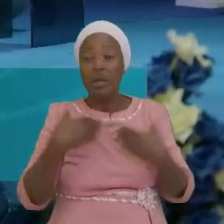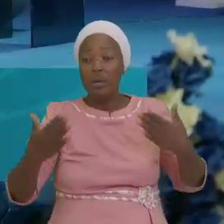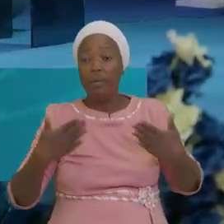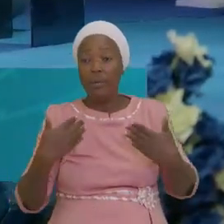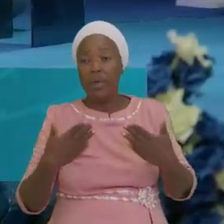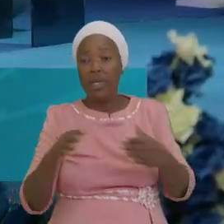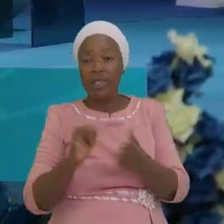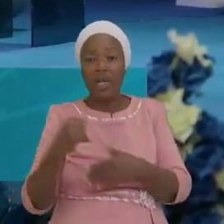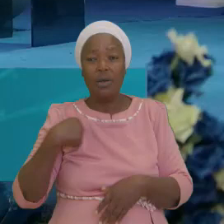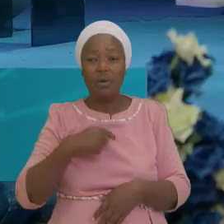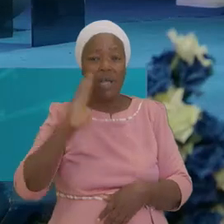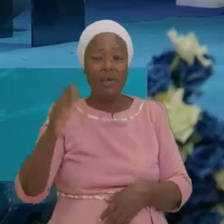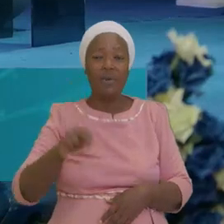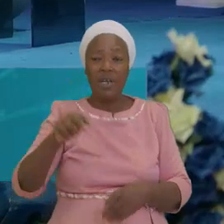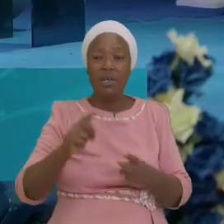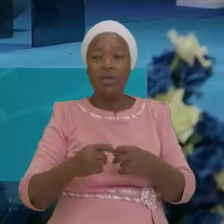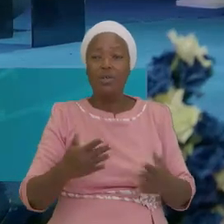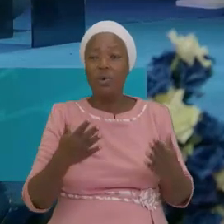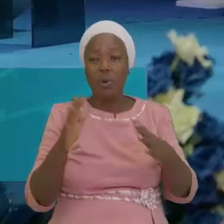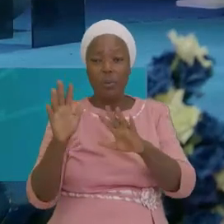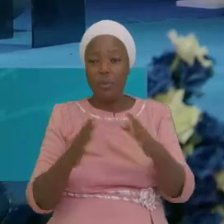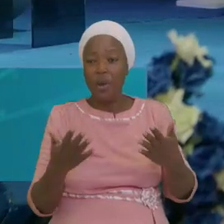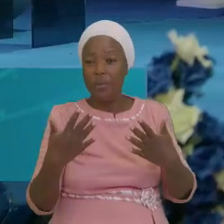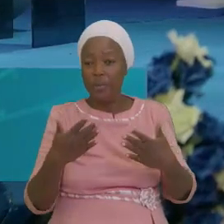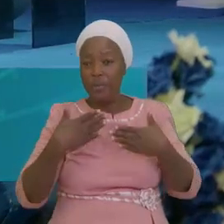to breathe have been made available.